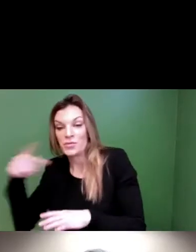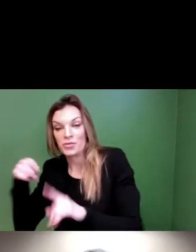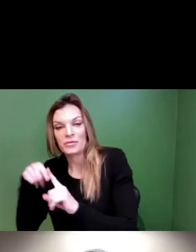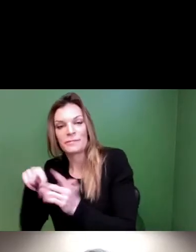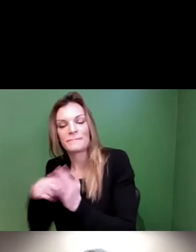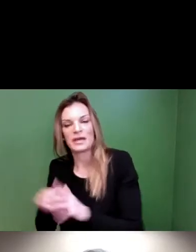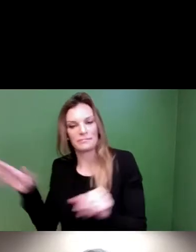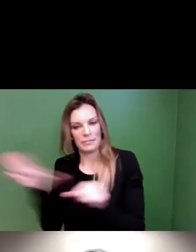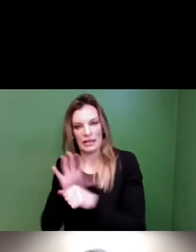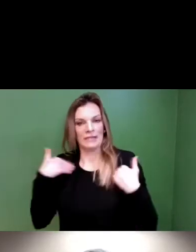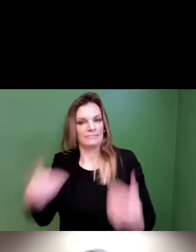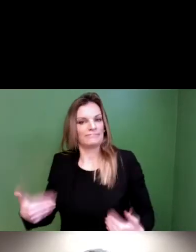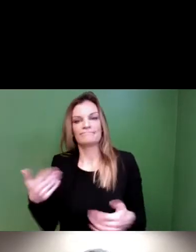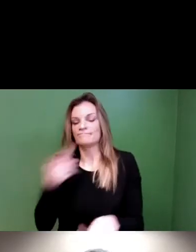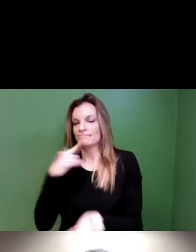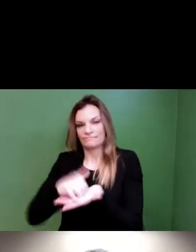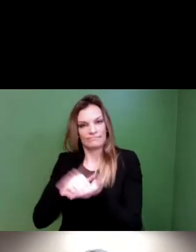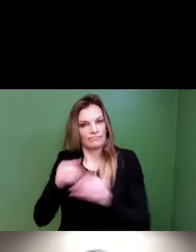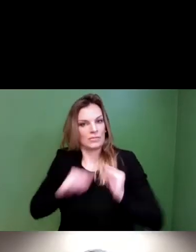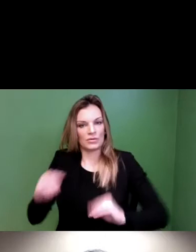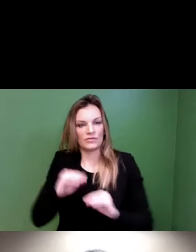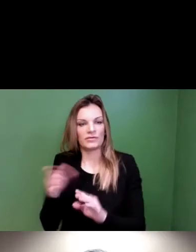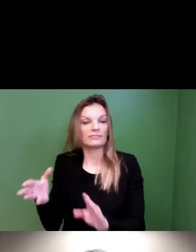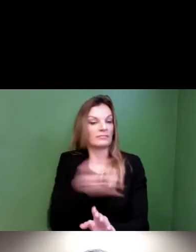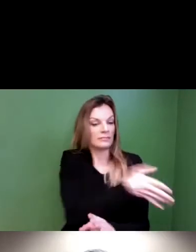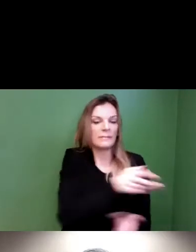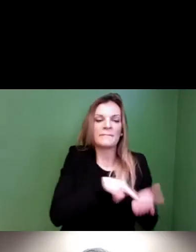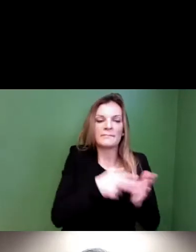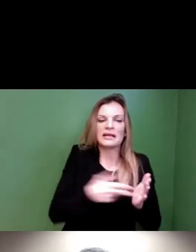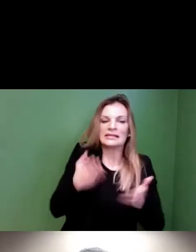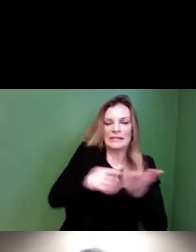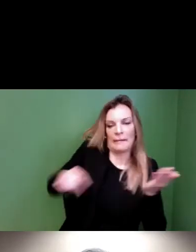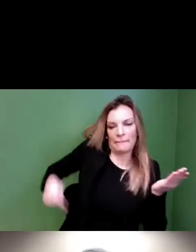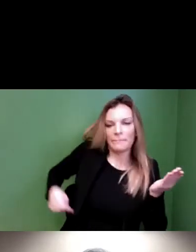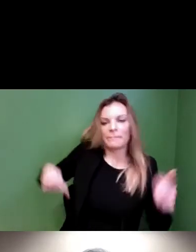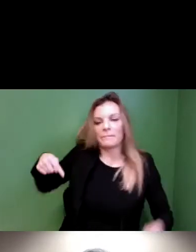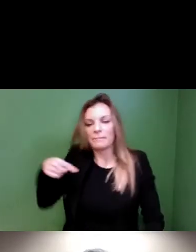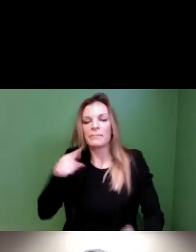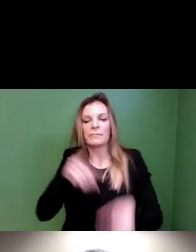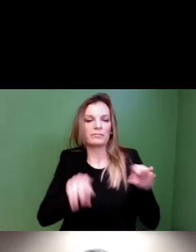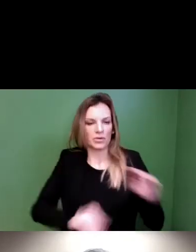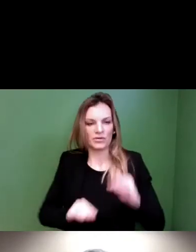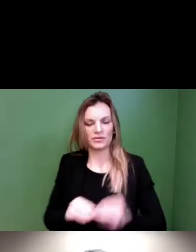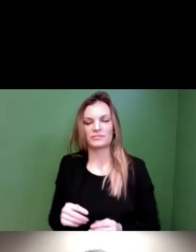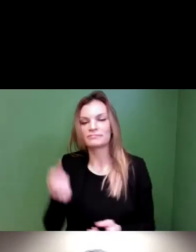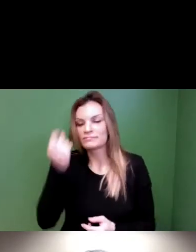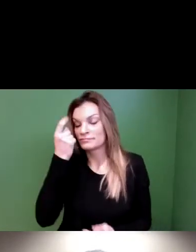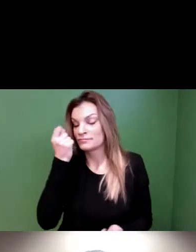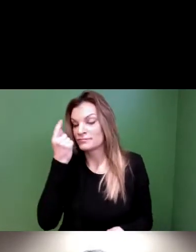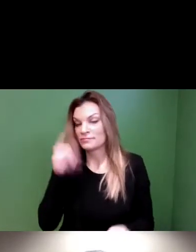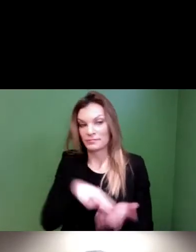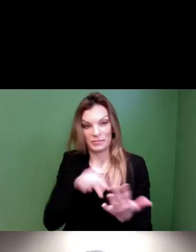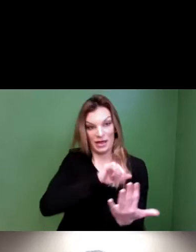paralysis. The shaded purple represents incomplete. So you can imagine when patients come to us, it is our job to